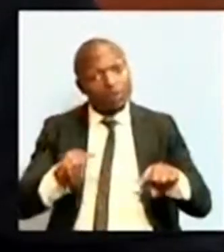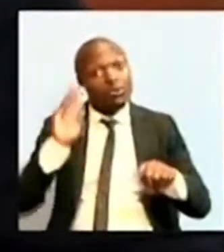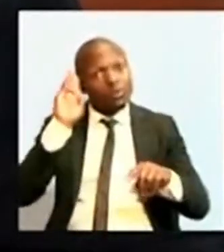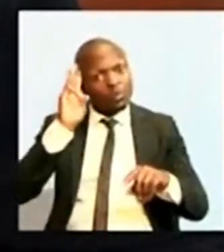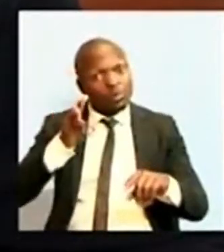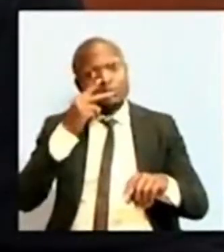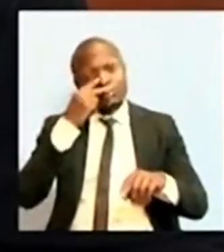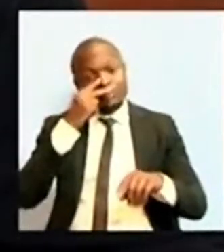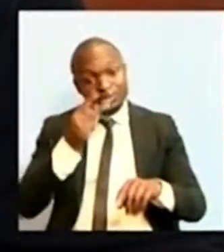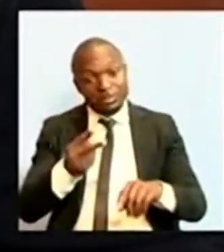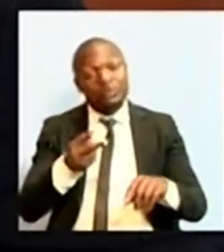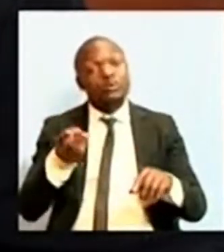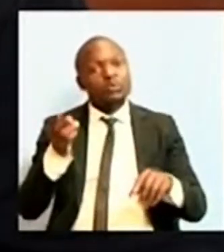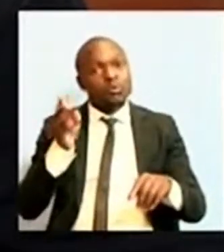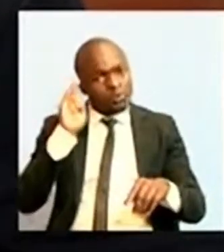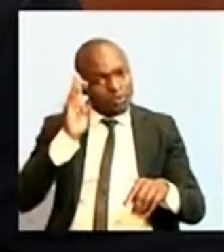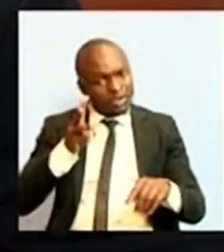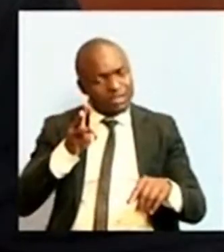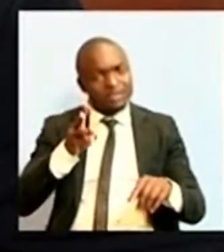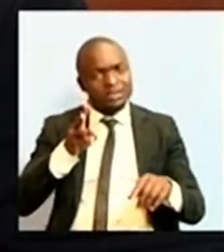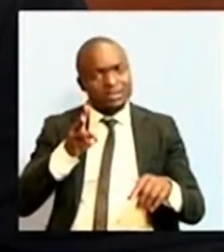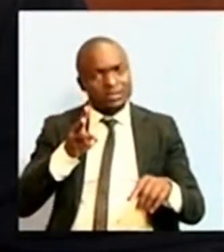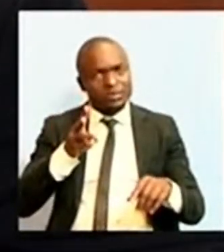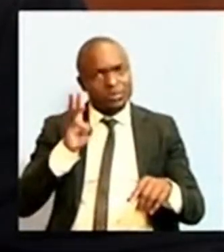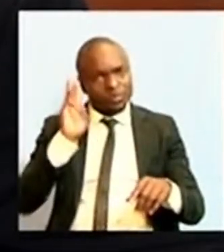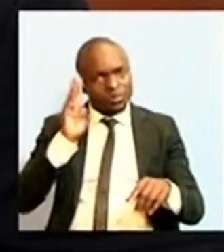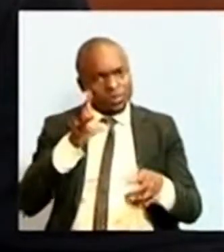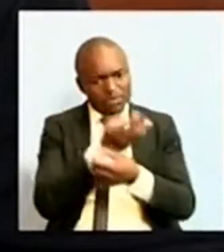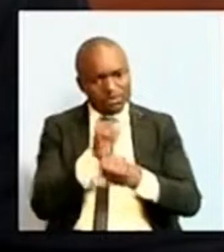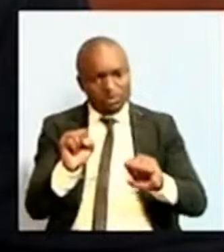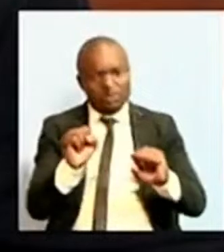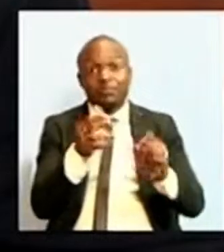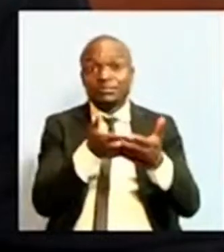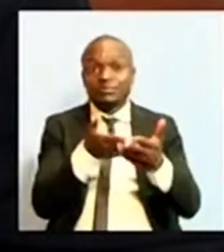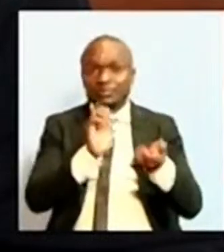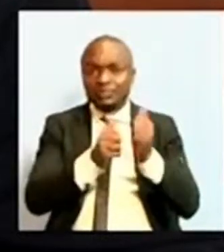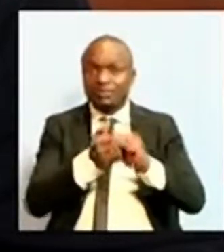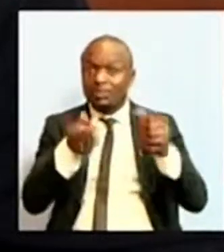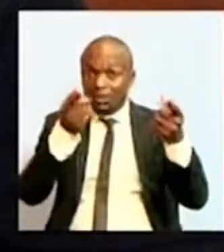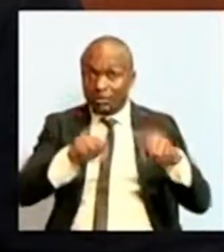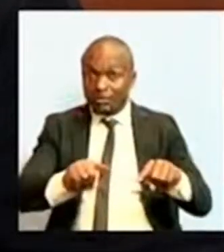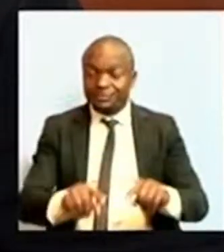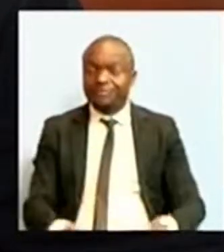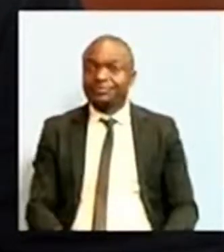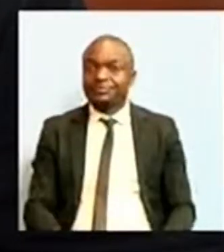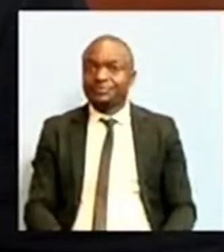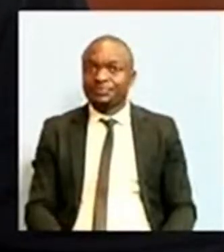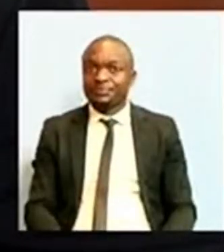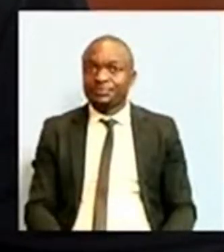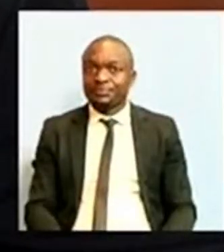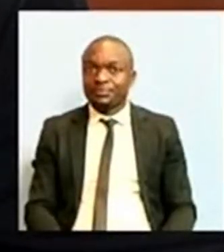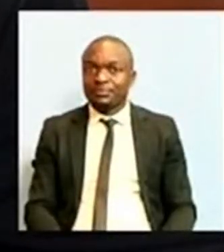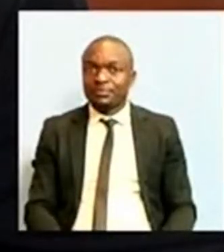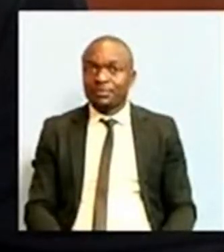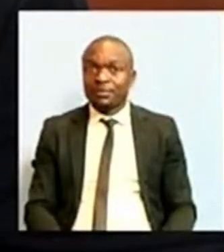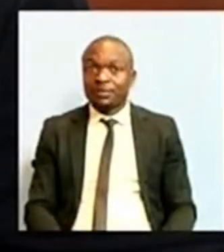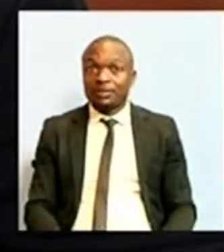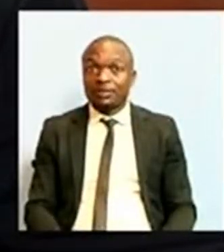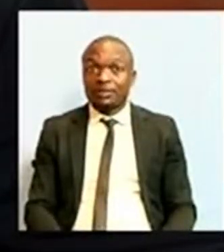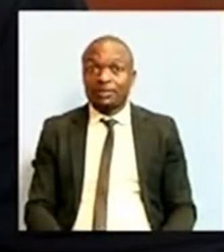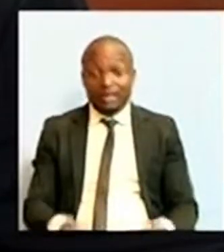to see? When are we going to resolve this matter? Where I stand, there is no